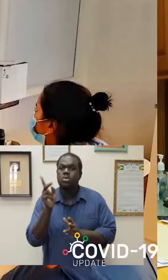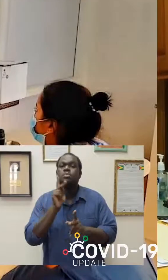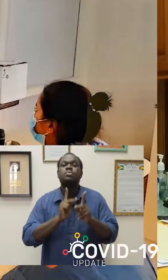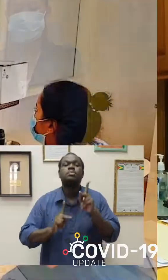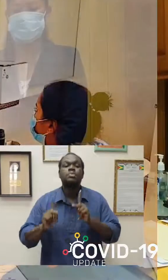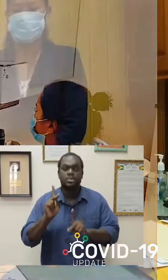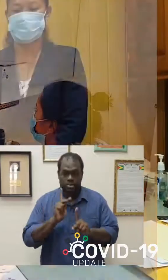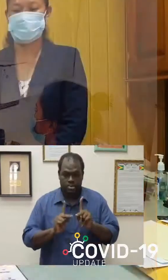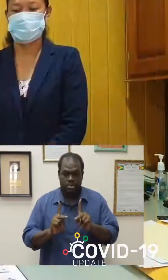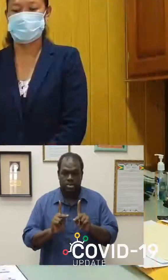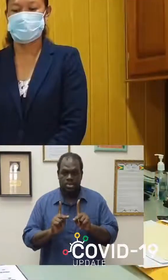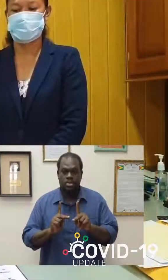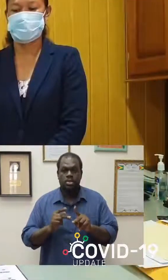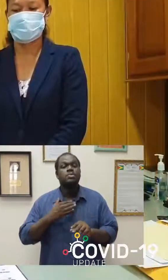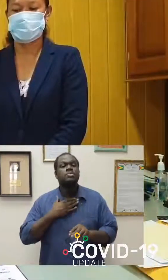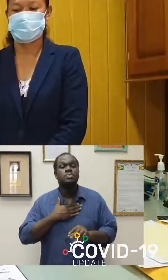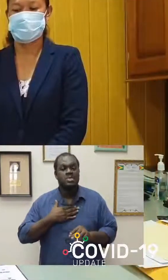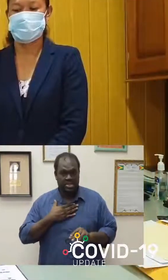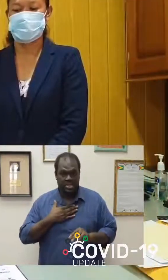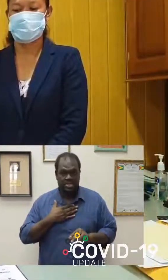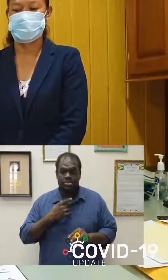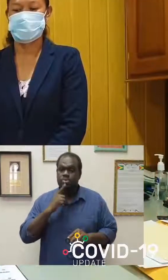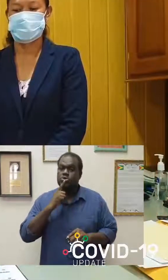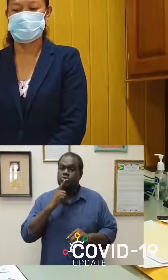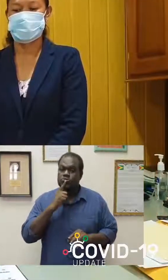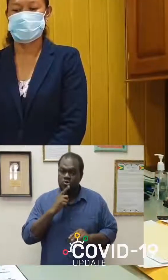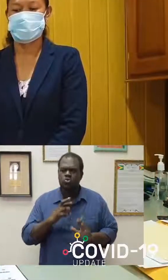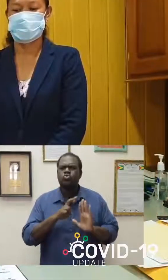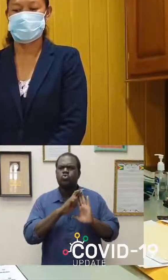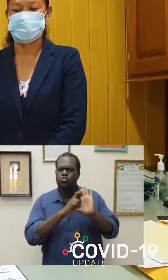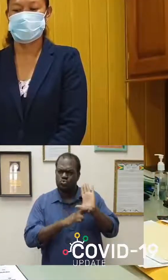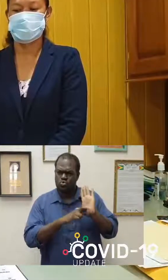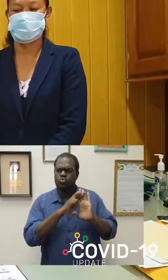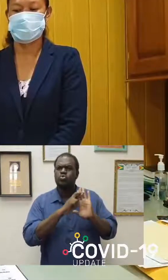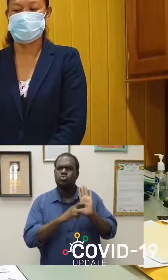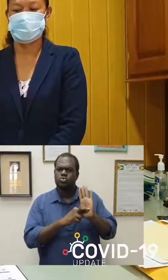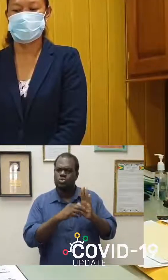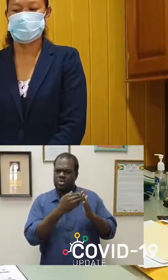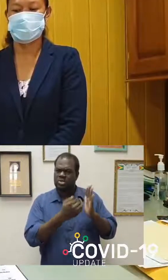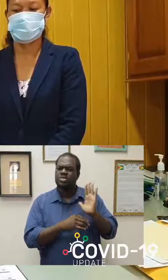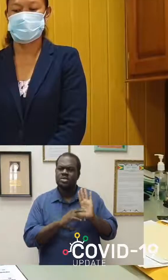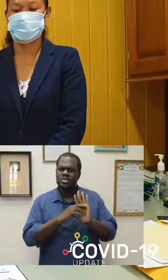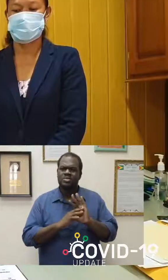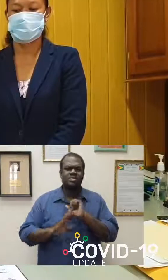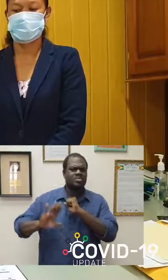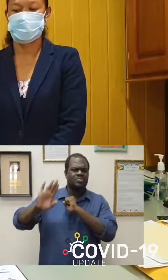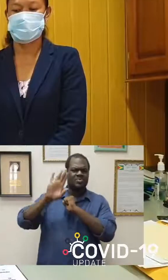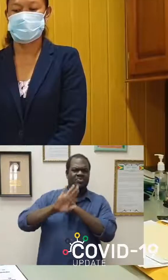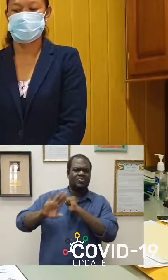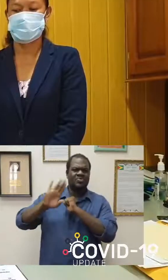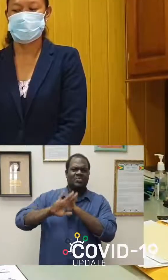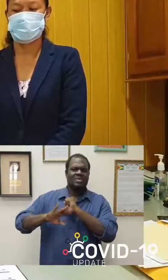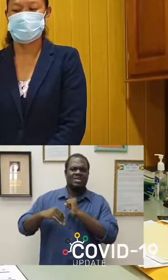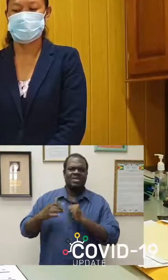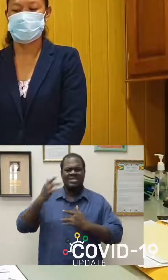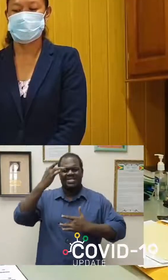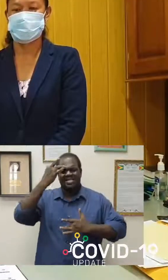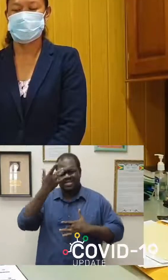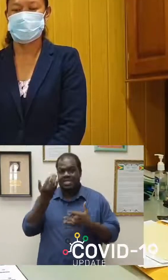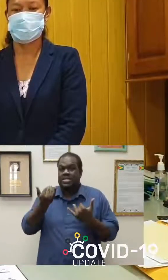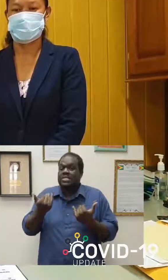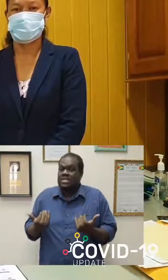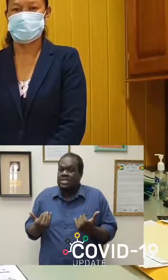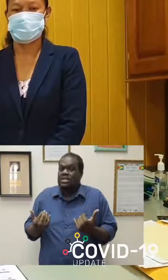of the Pomeroon Supernam region to take all measures necessary as a form of preventing any situation